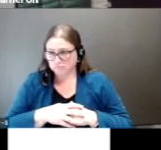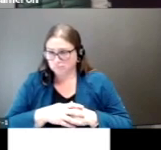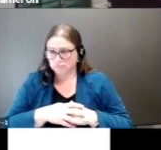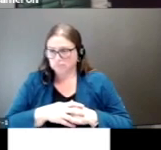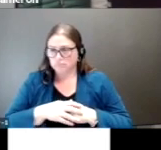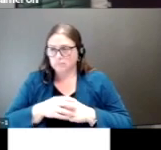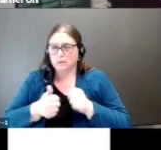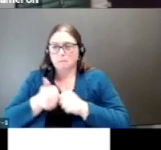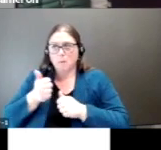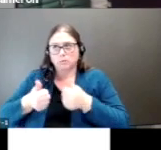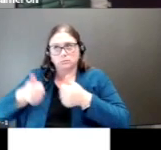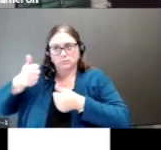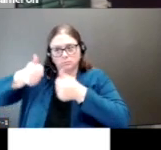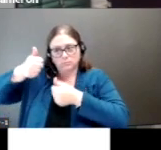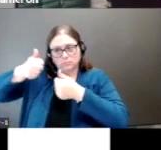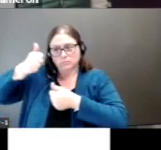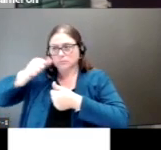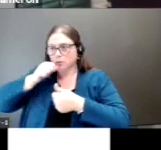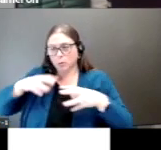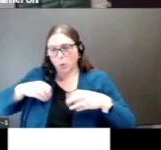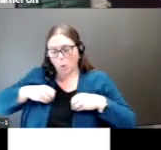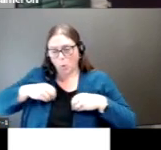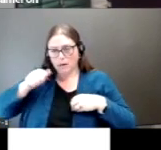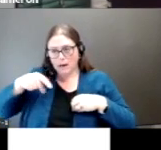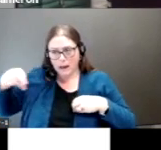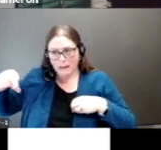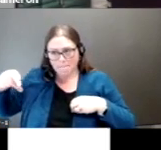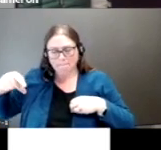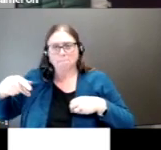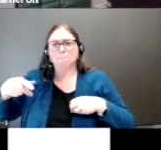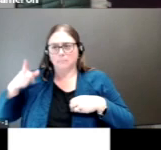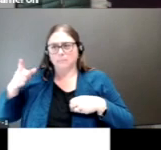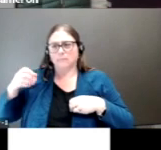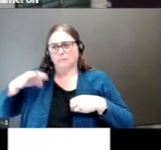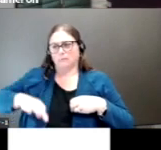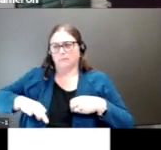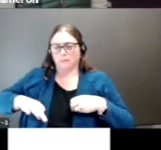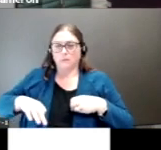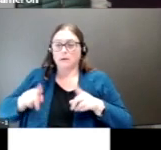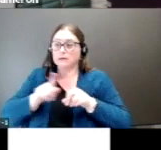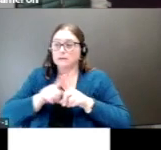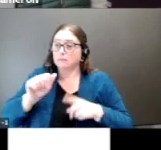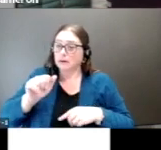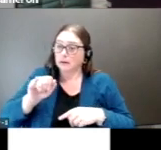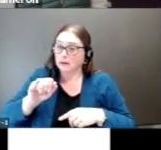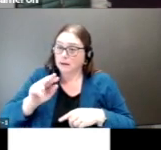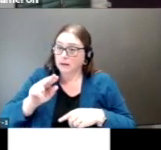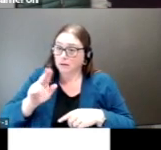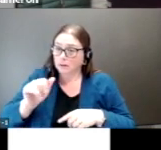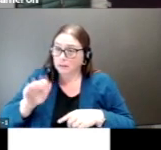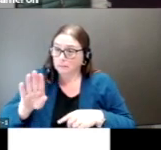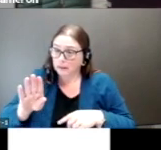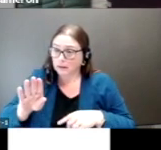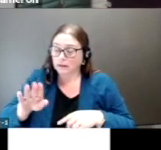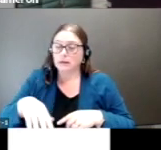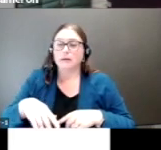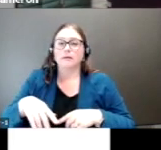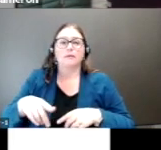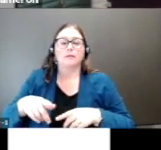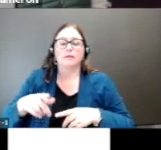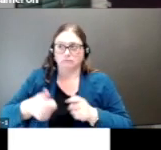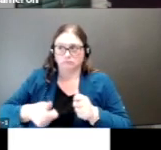the owners of the apps, the same Airbnb, and all of them, TaskRabbit.